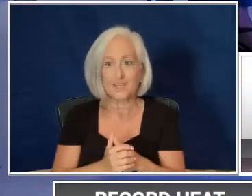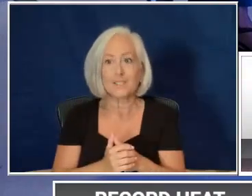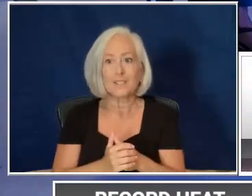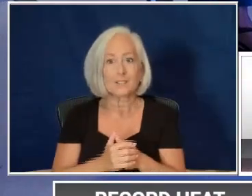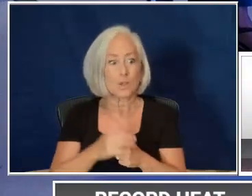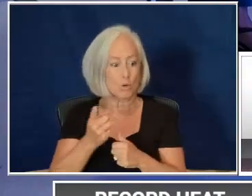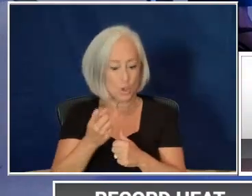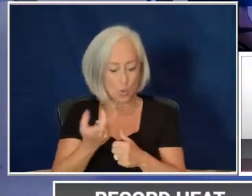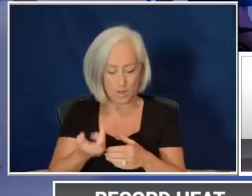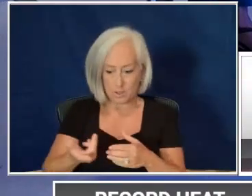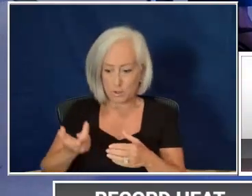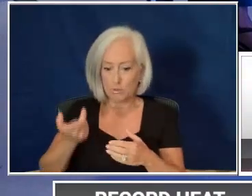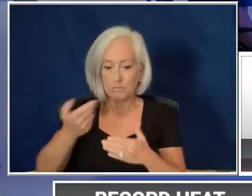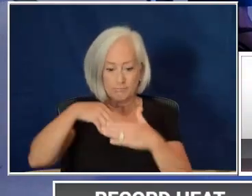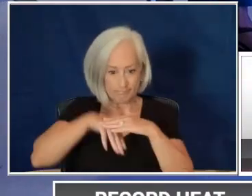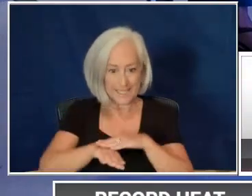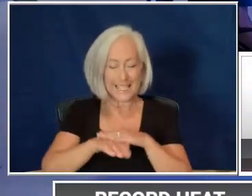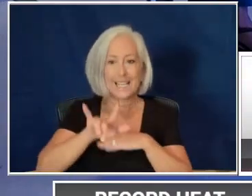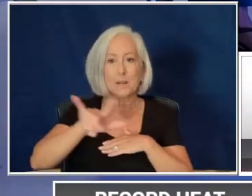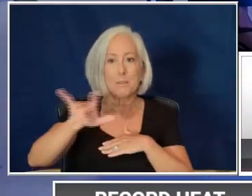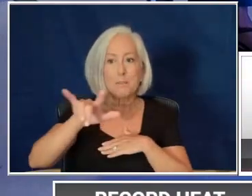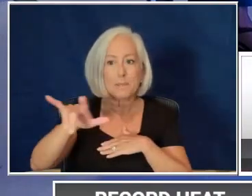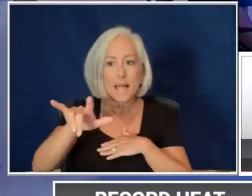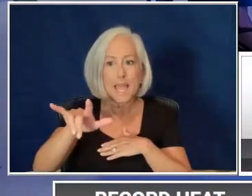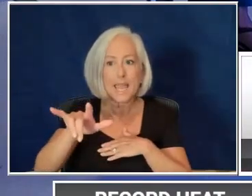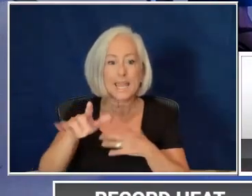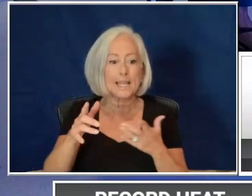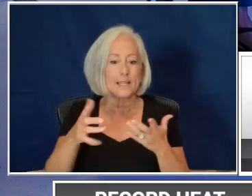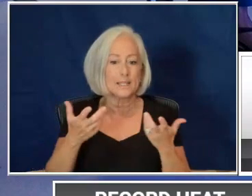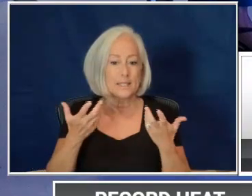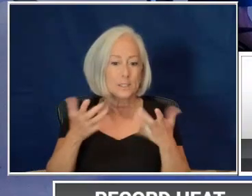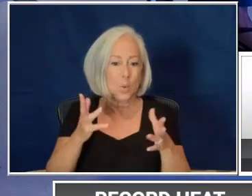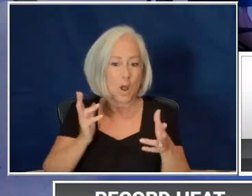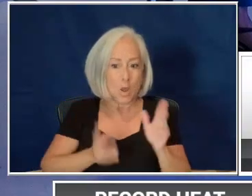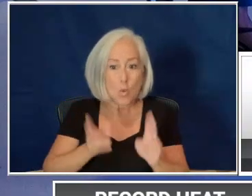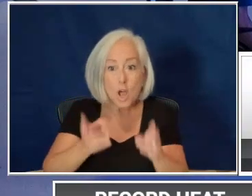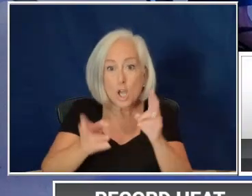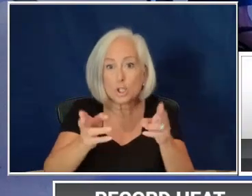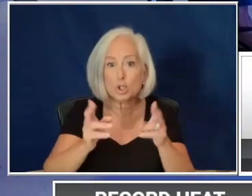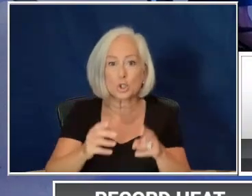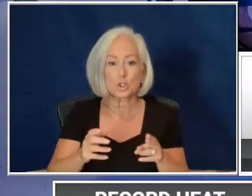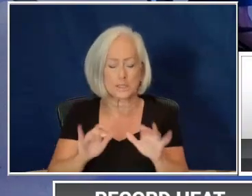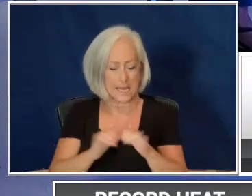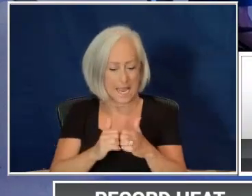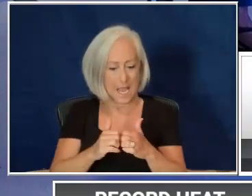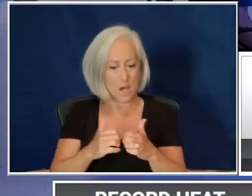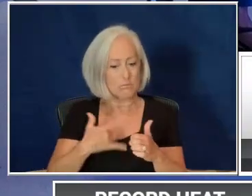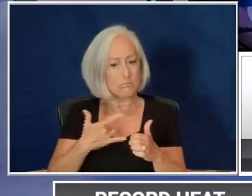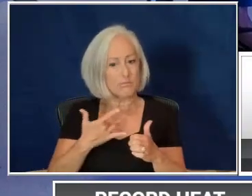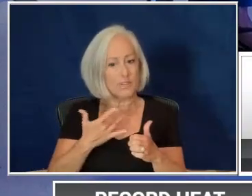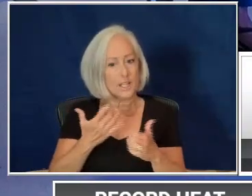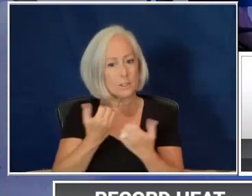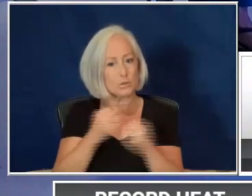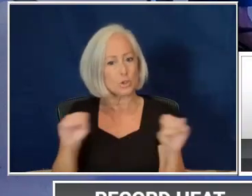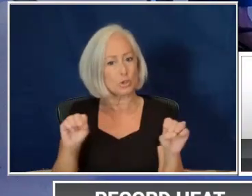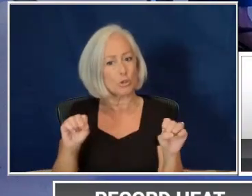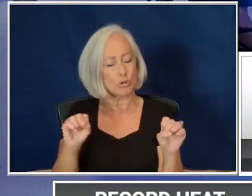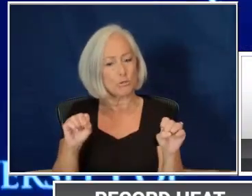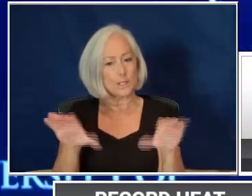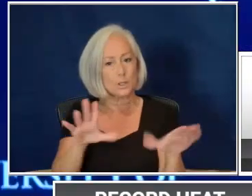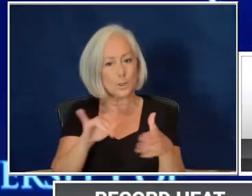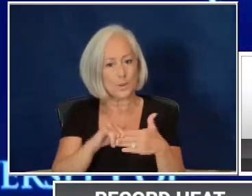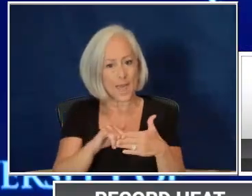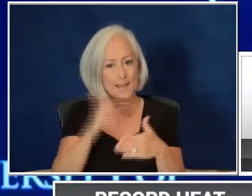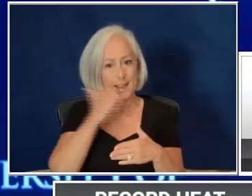people, they're in a rush, and, just to help people feel comfortable and secure with navigating all of these real life scenarios. Yeah, so we're really